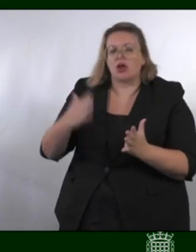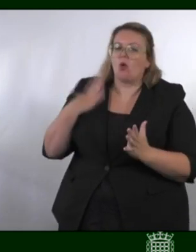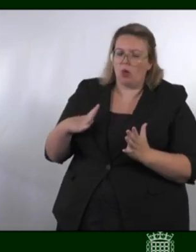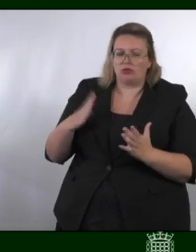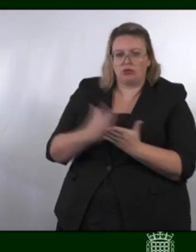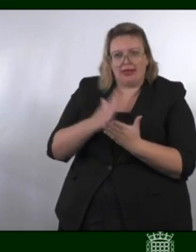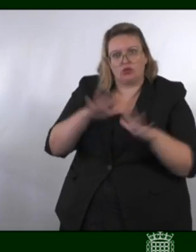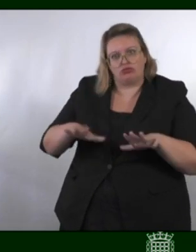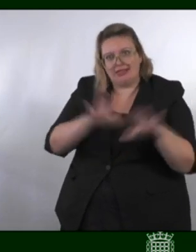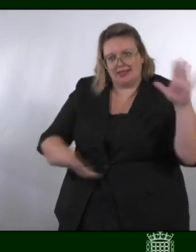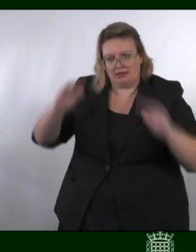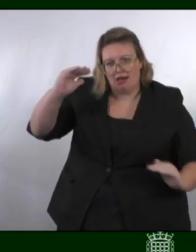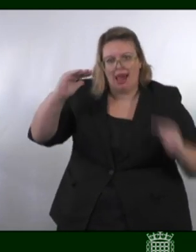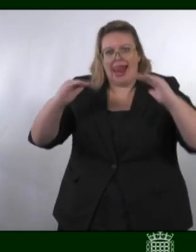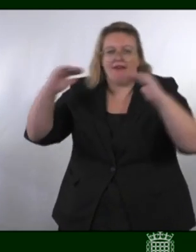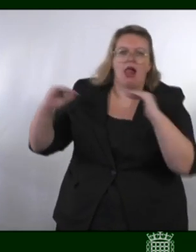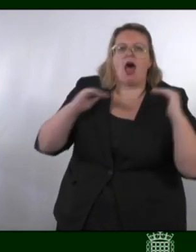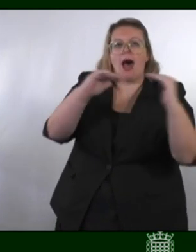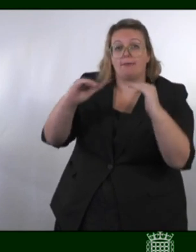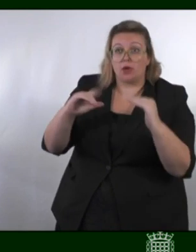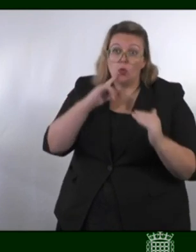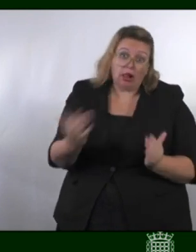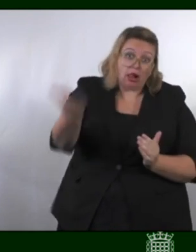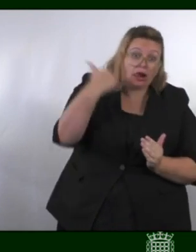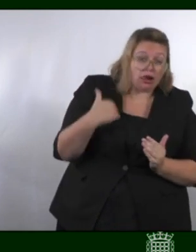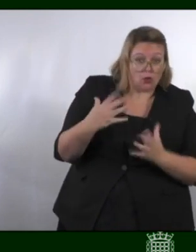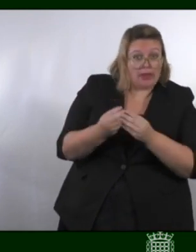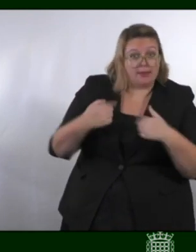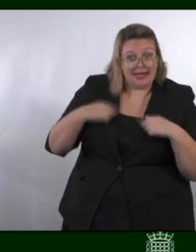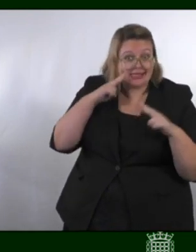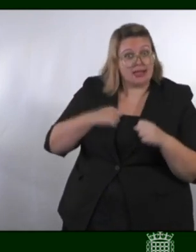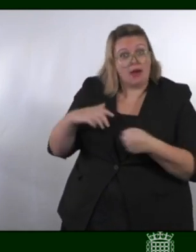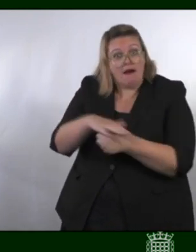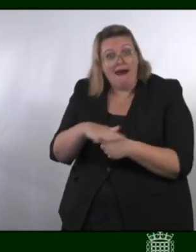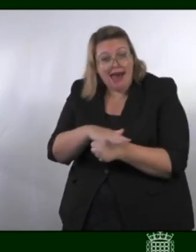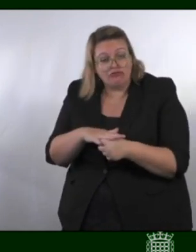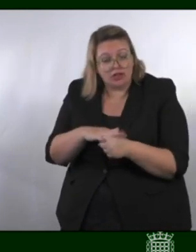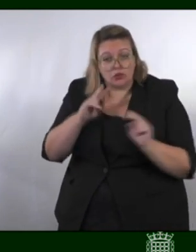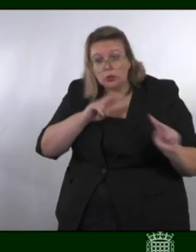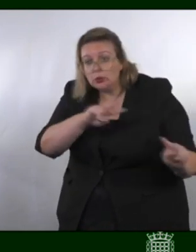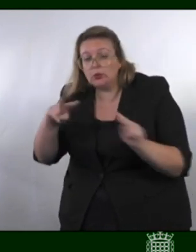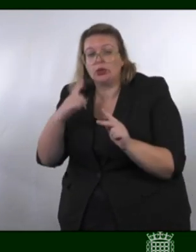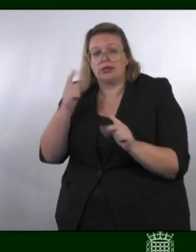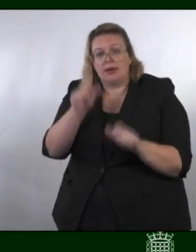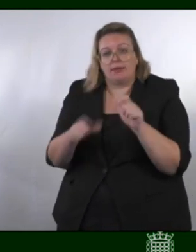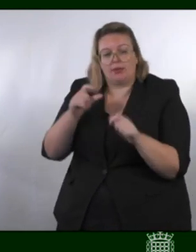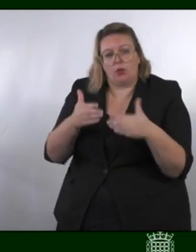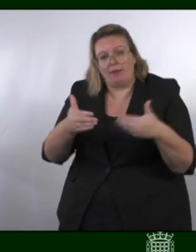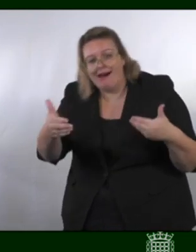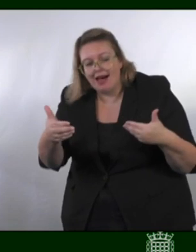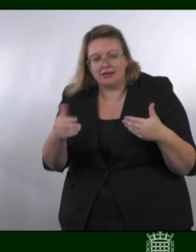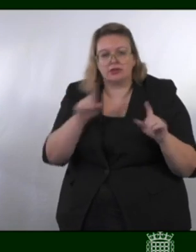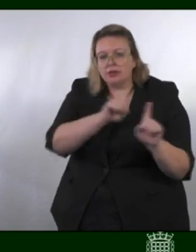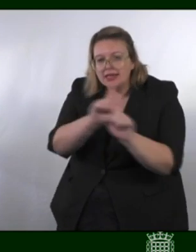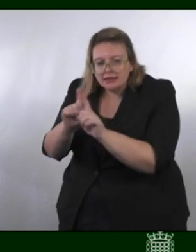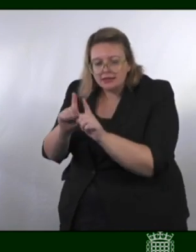Central and a round table with key partners focused on delivering for the left behind? Not least to ensure that the Transforming Cities Fund investment